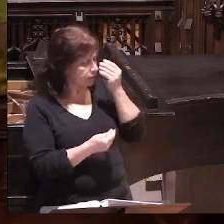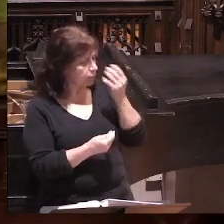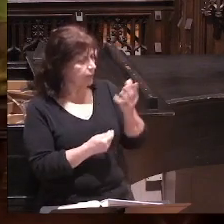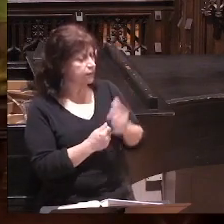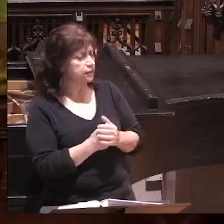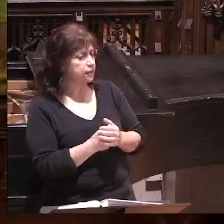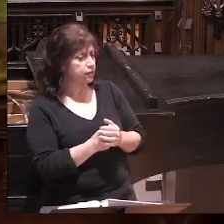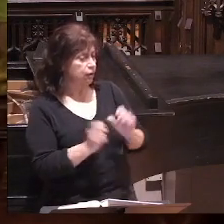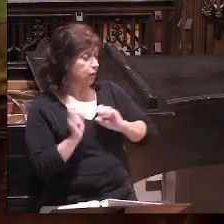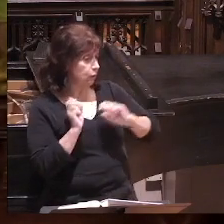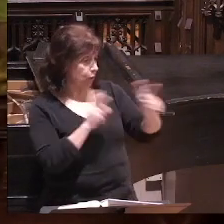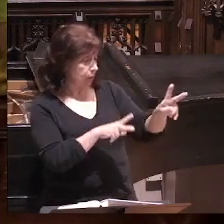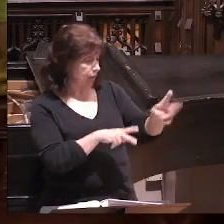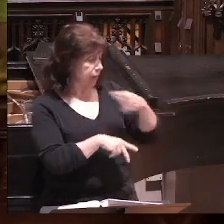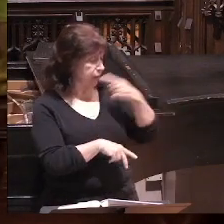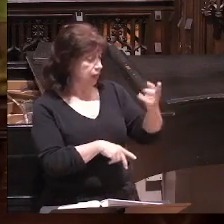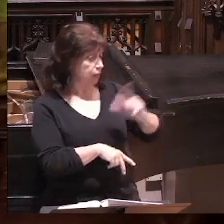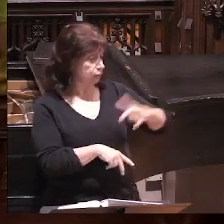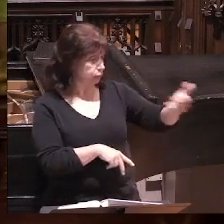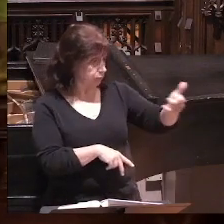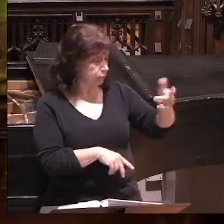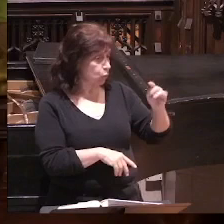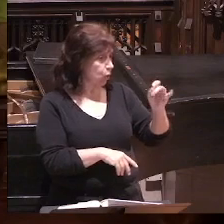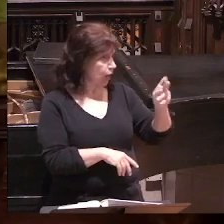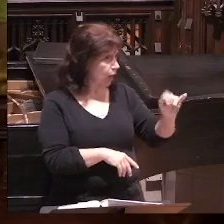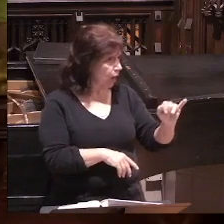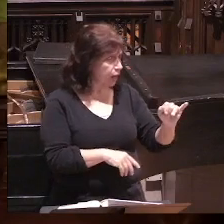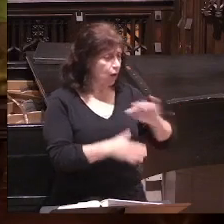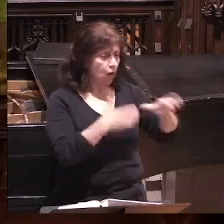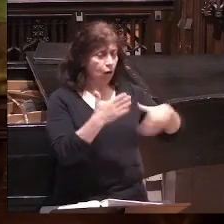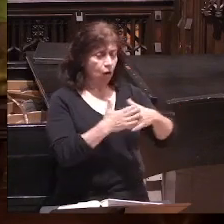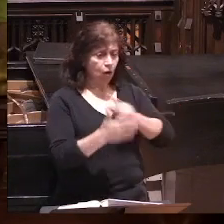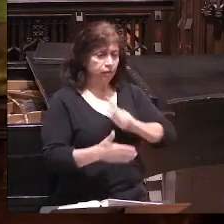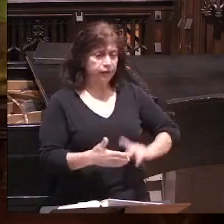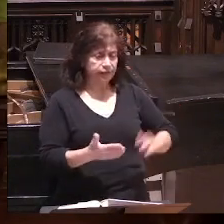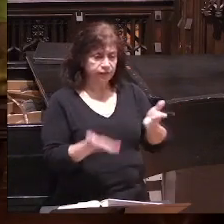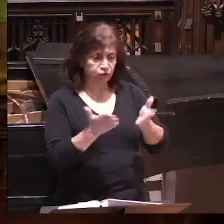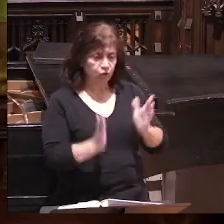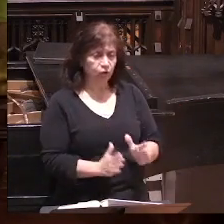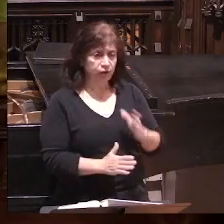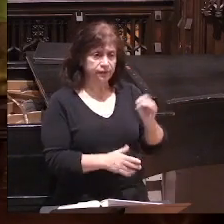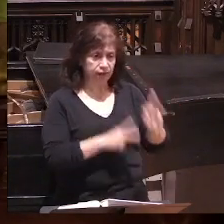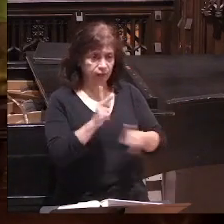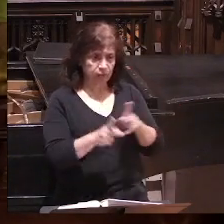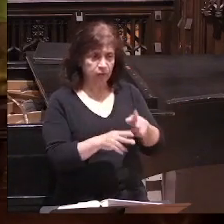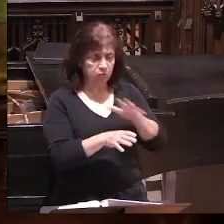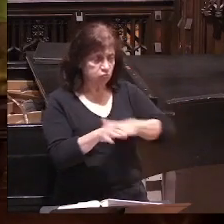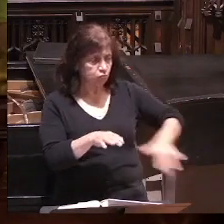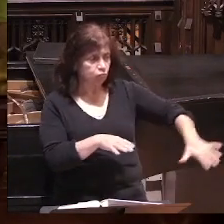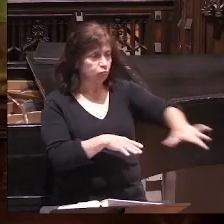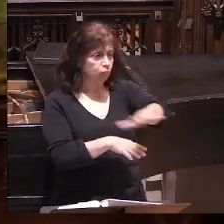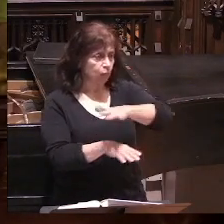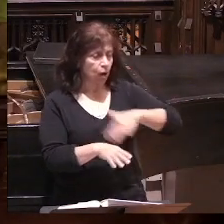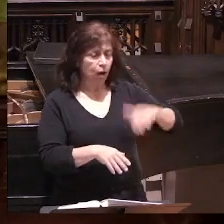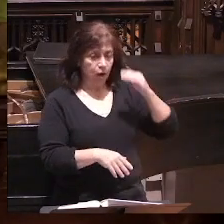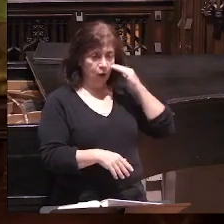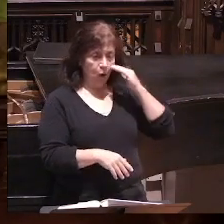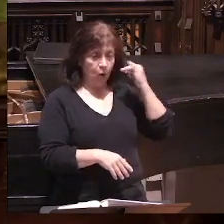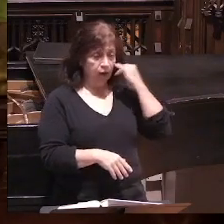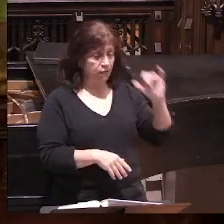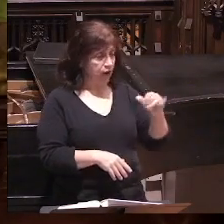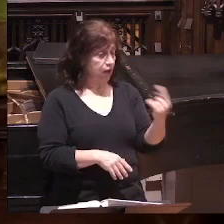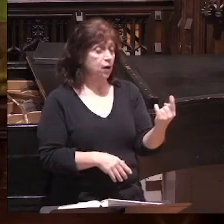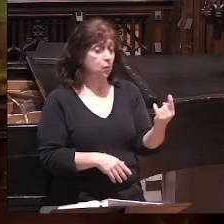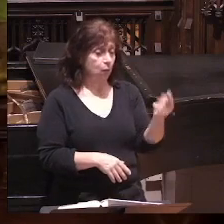message to take back to Mordecai. All the king's servants and the people of the king's provinces know that if any